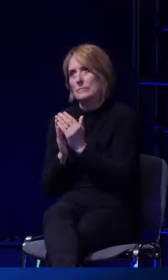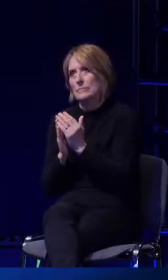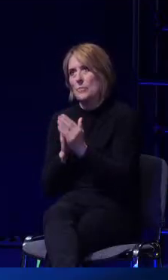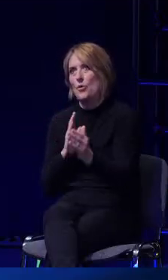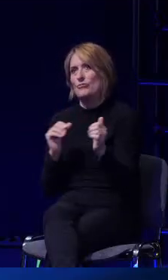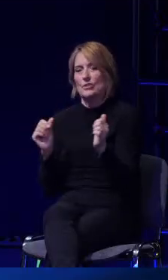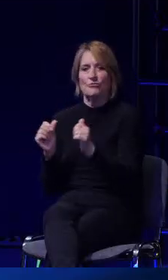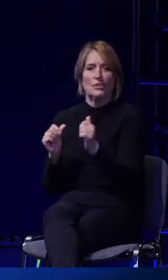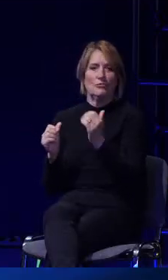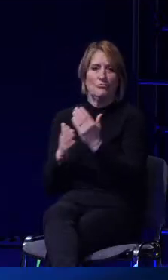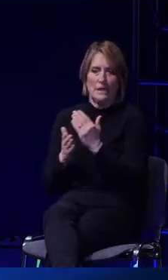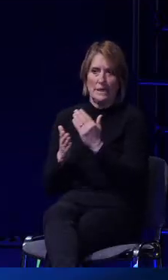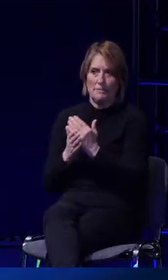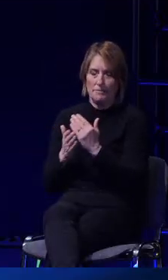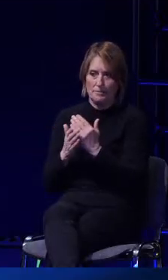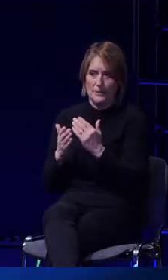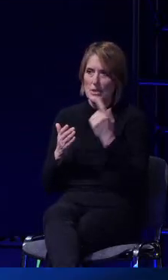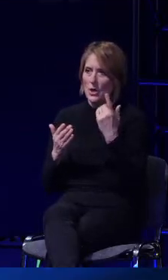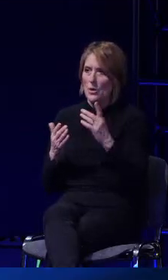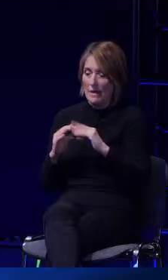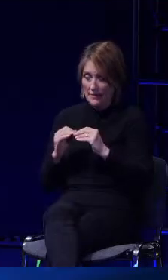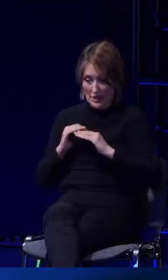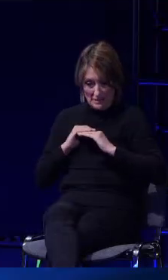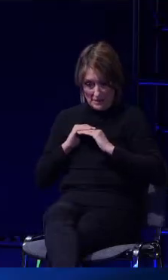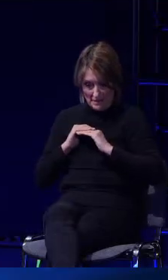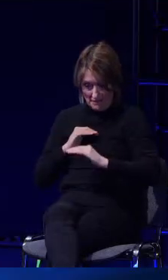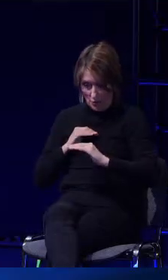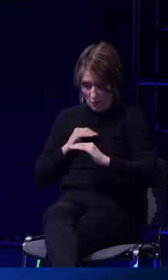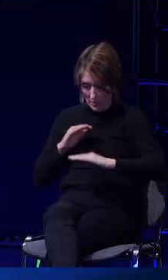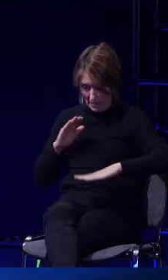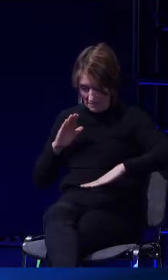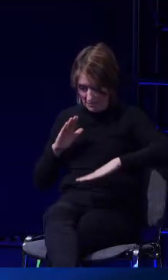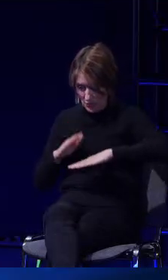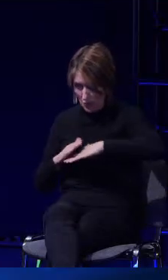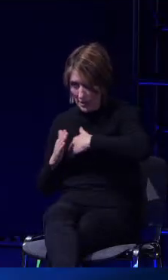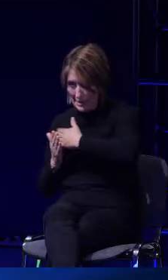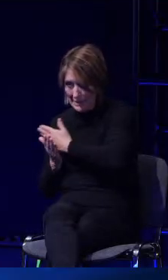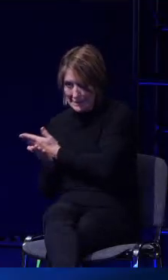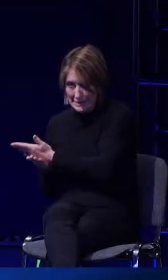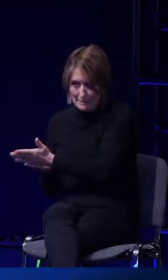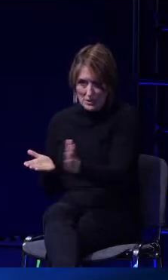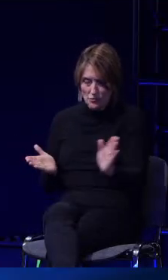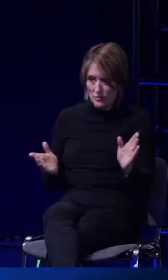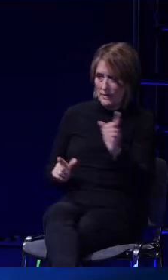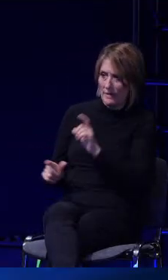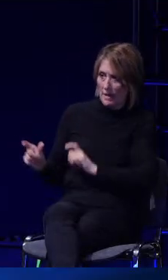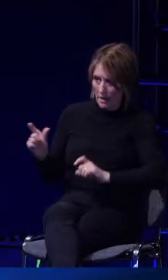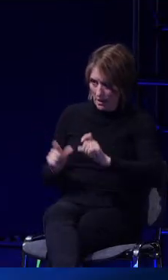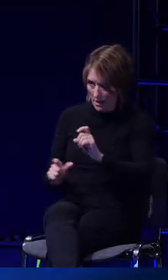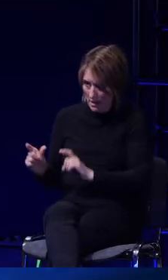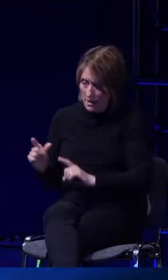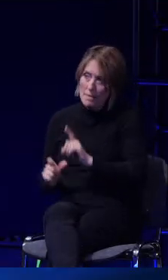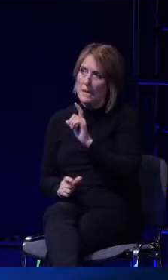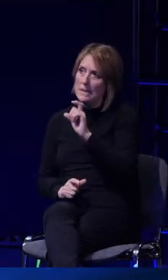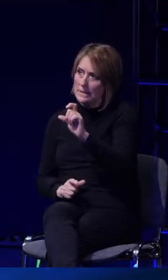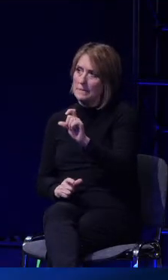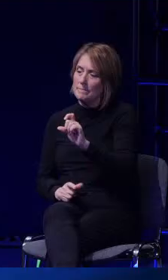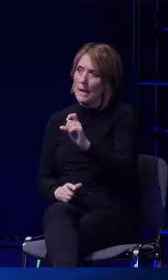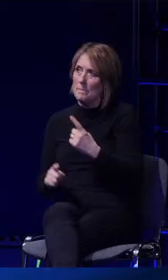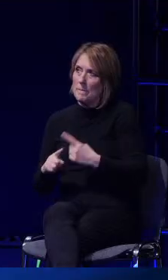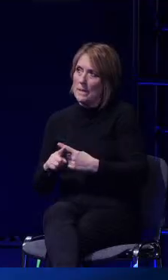So when on the floor, everything had to be full color spectrum, and ideally CRMX as